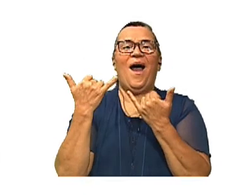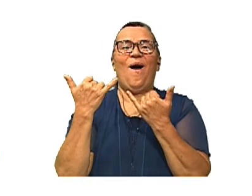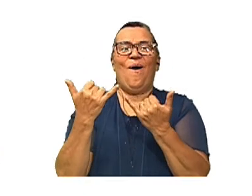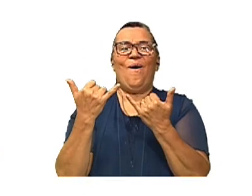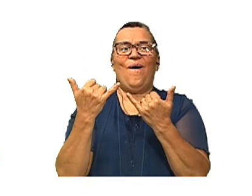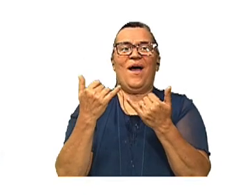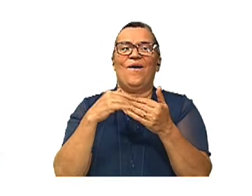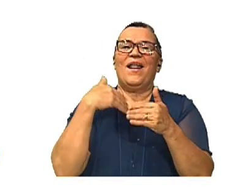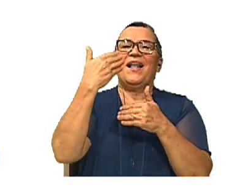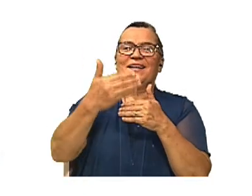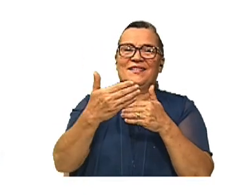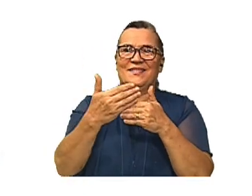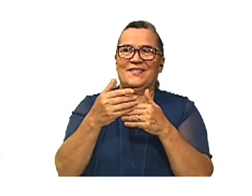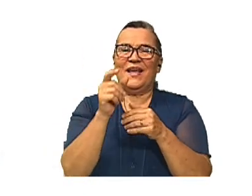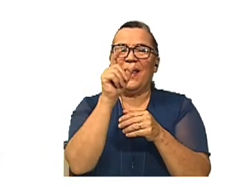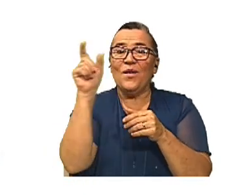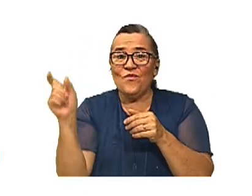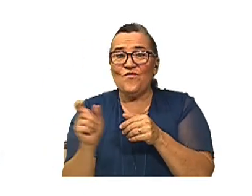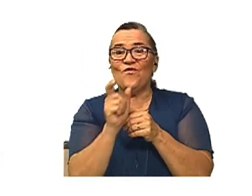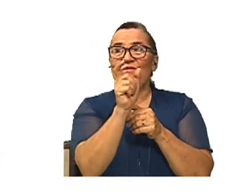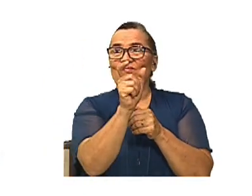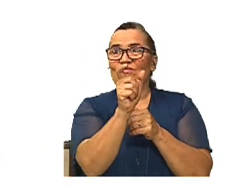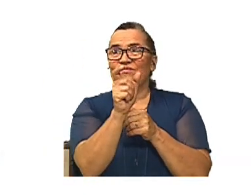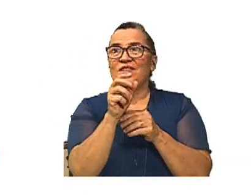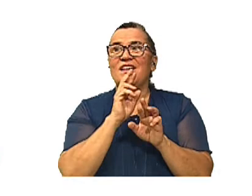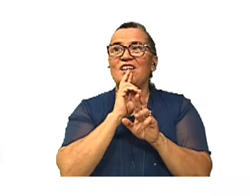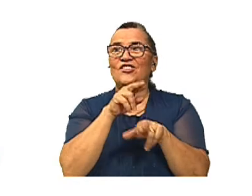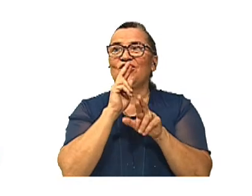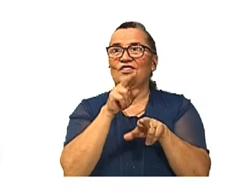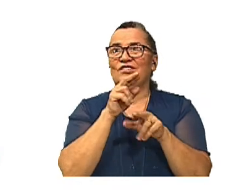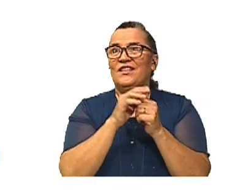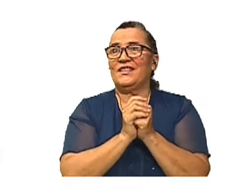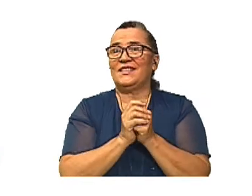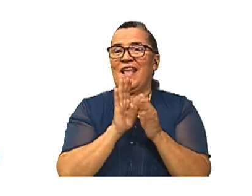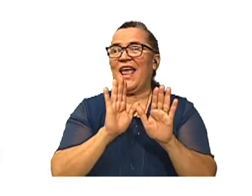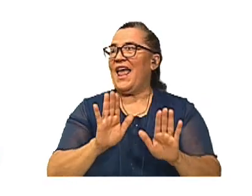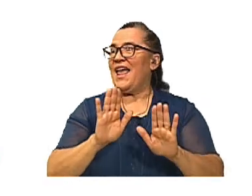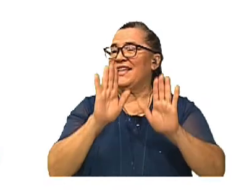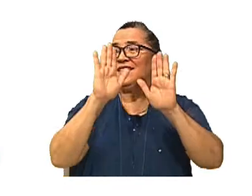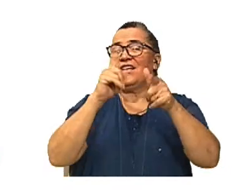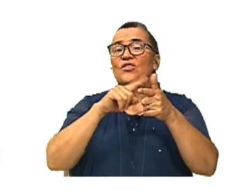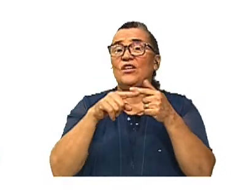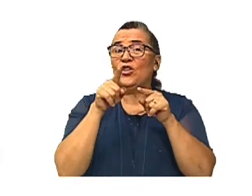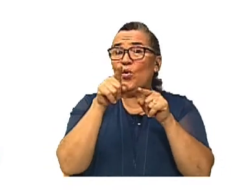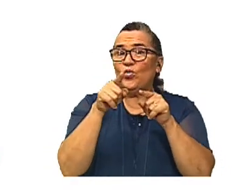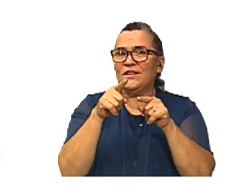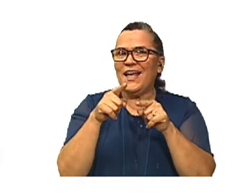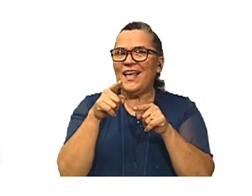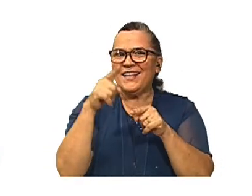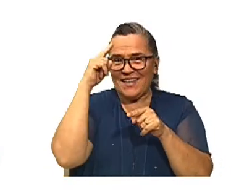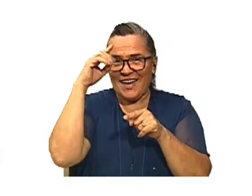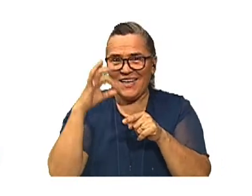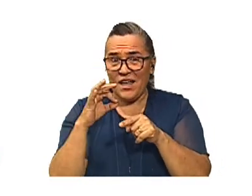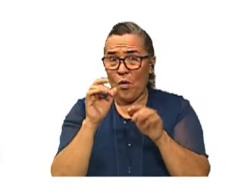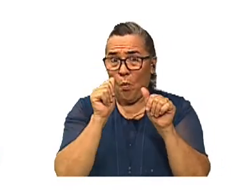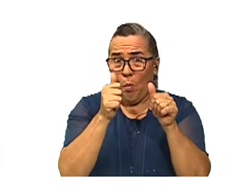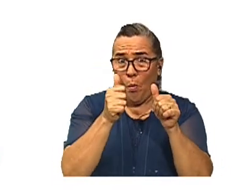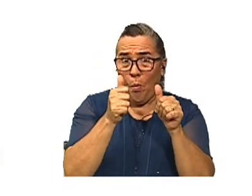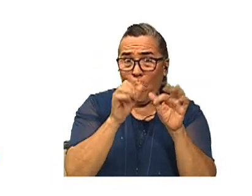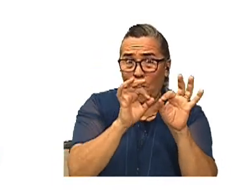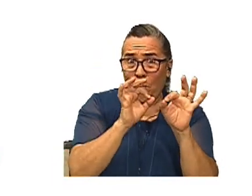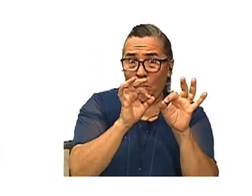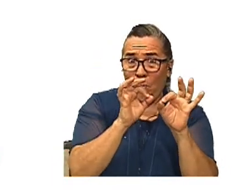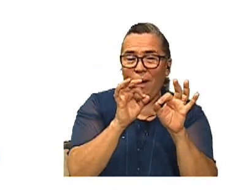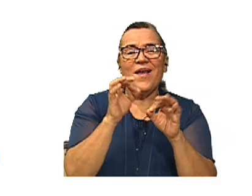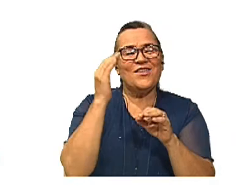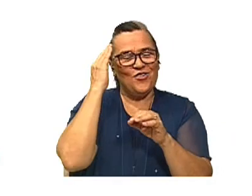next, and let's see the answers. Excellent. What about your guesses? Were they okay? I know